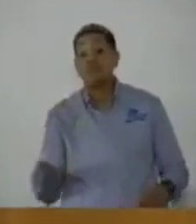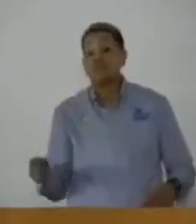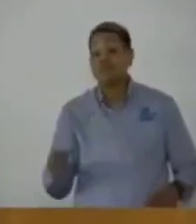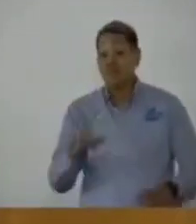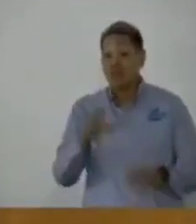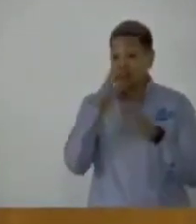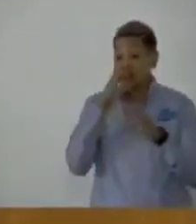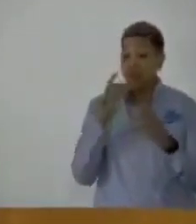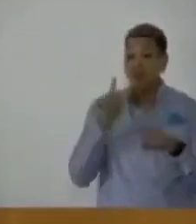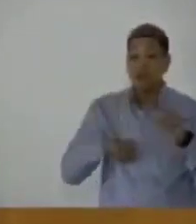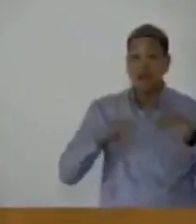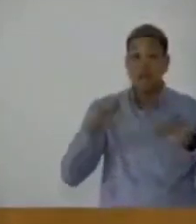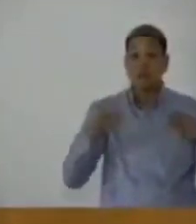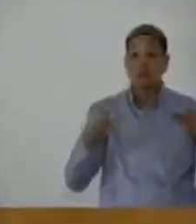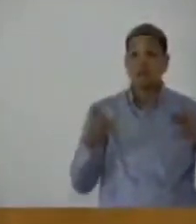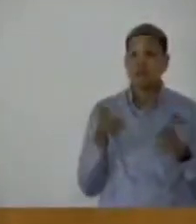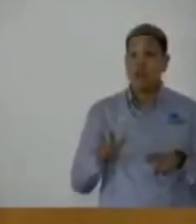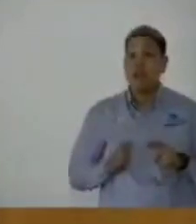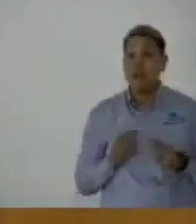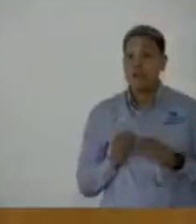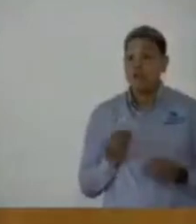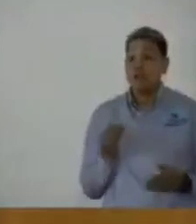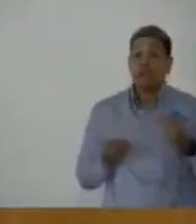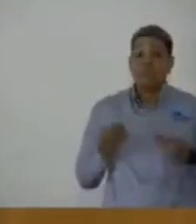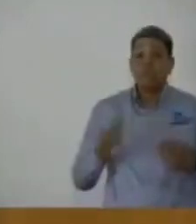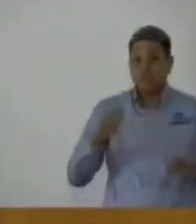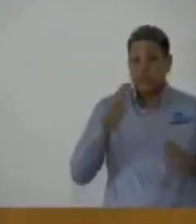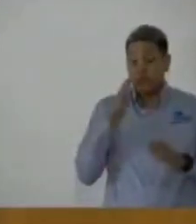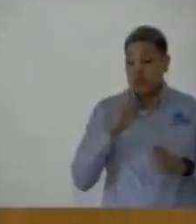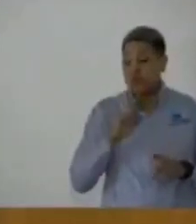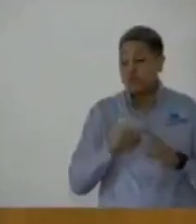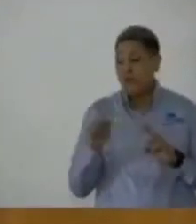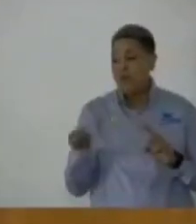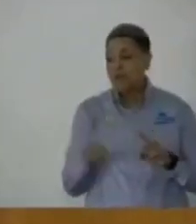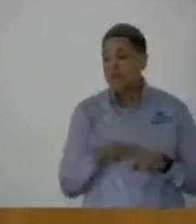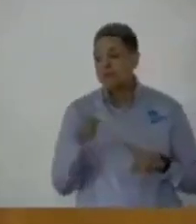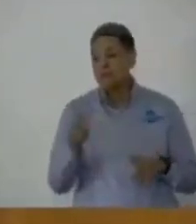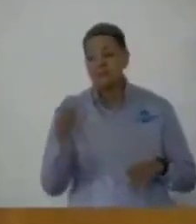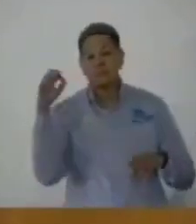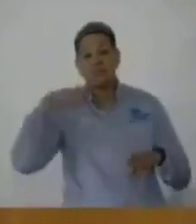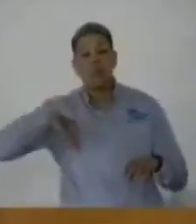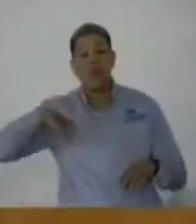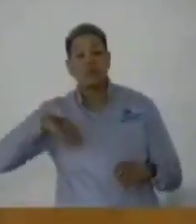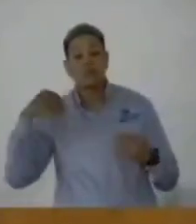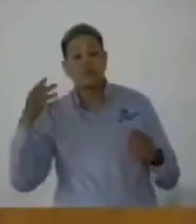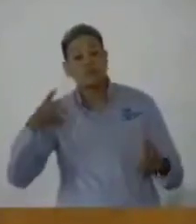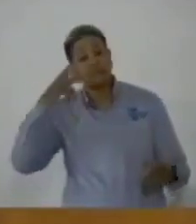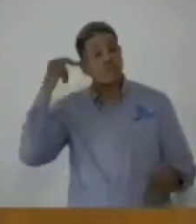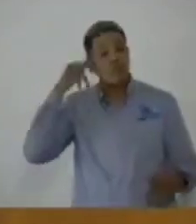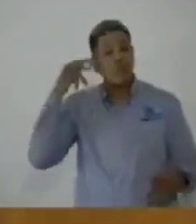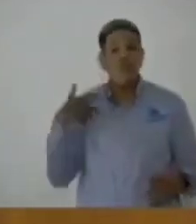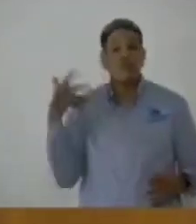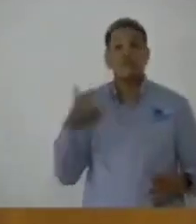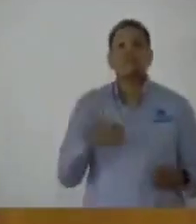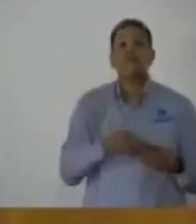can't balance people's lives. But I'm going to go further. The Gaines being appointed to Holness, I was there in